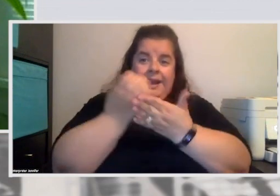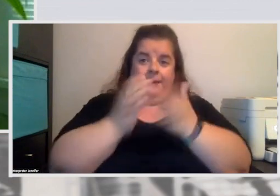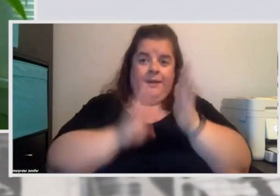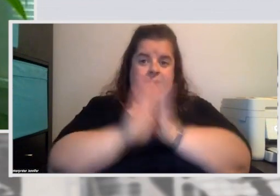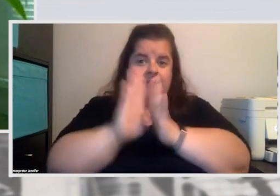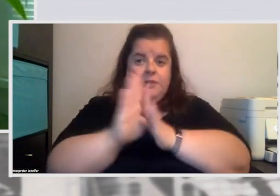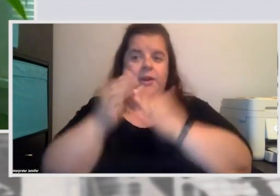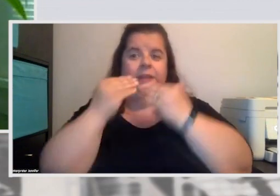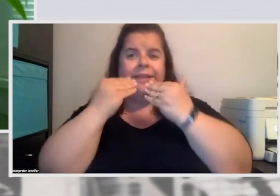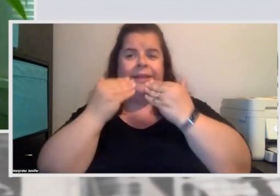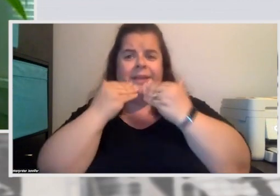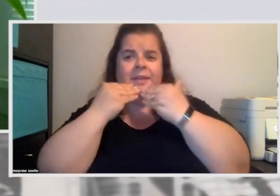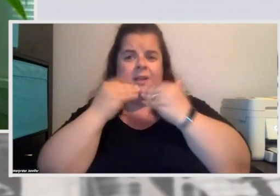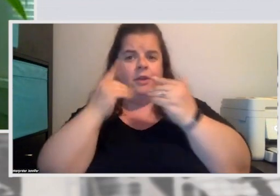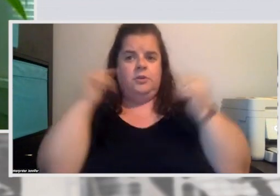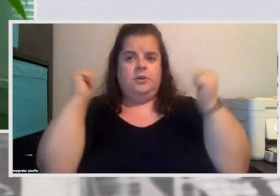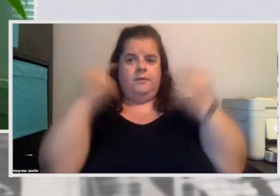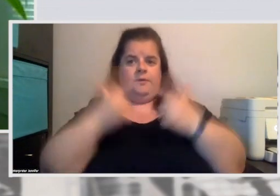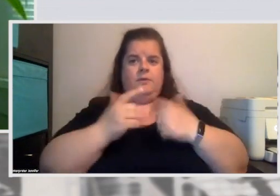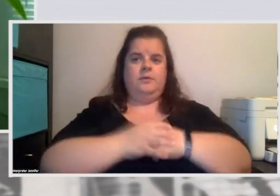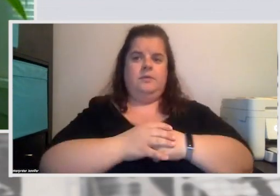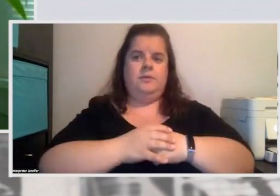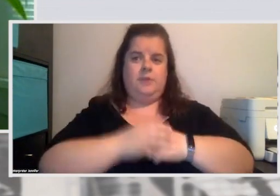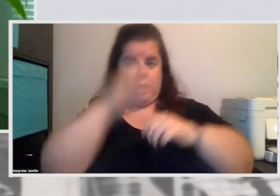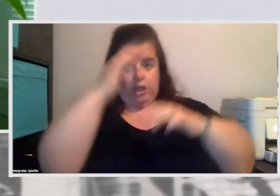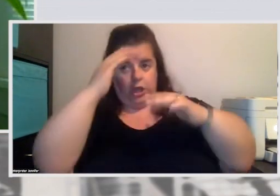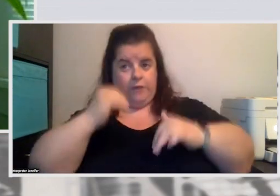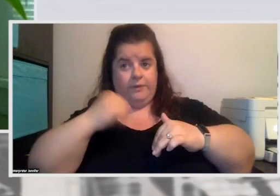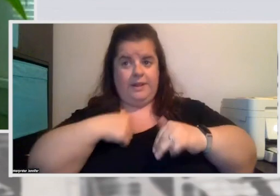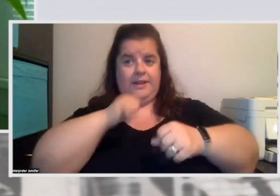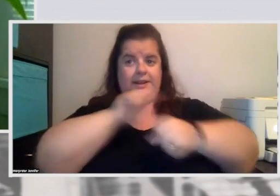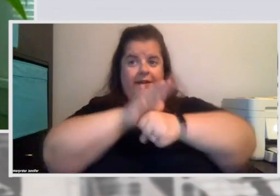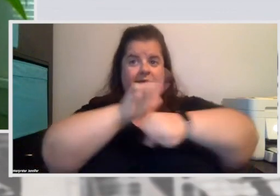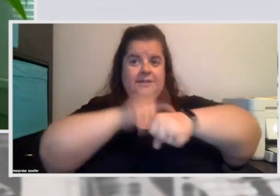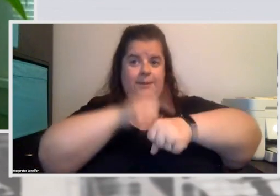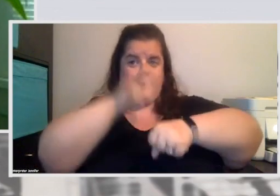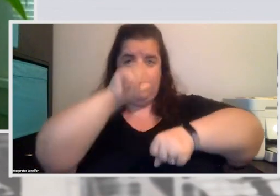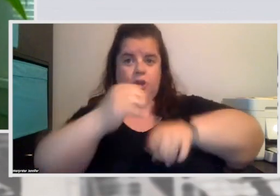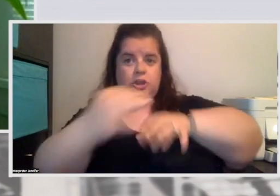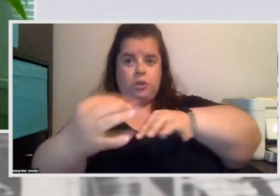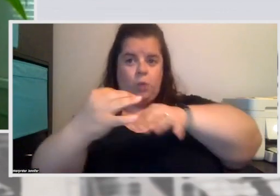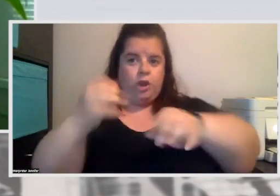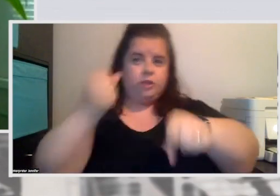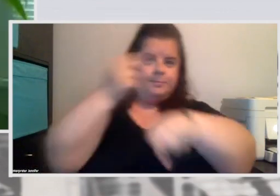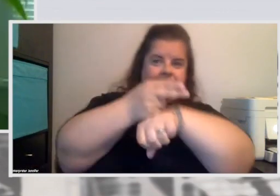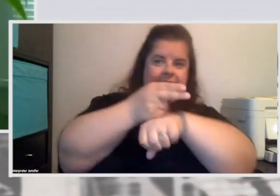to everybody. Hopefully we left enough time for everybody to watch the Warriors beat the Celtics tonight.